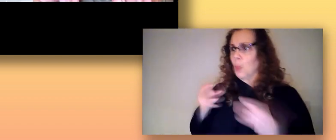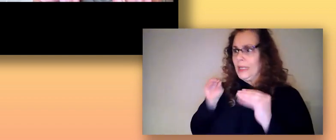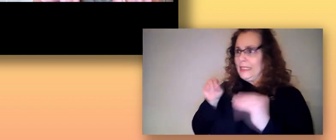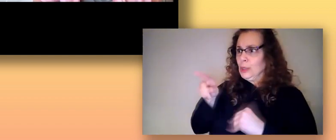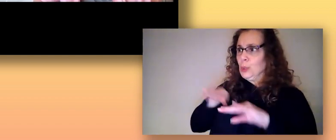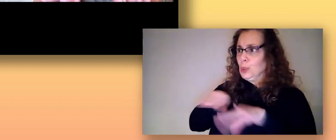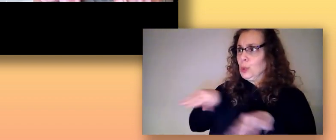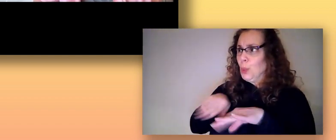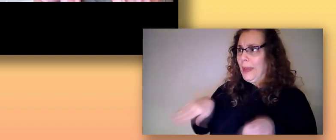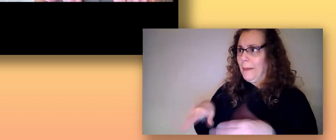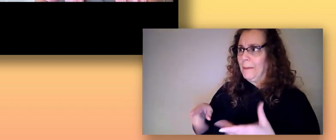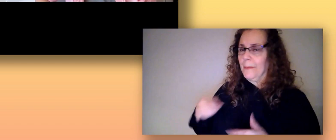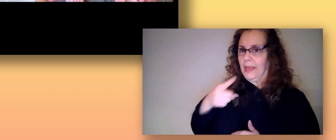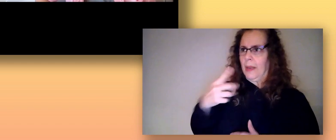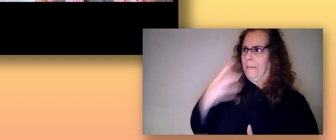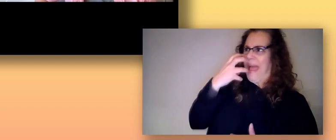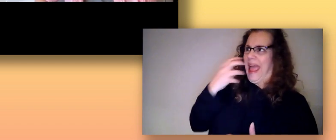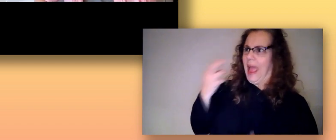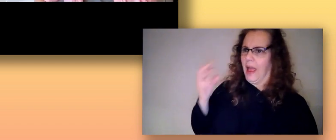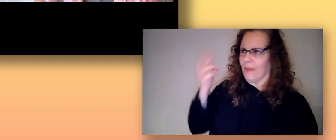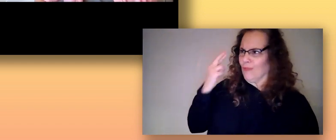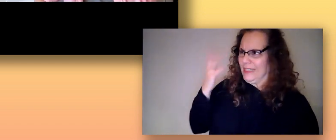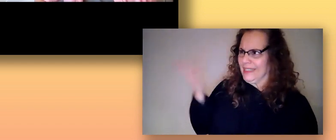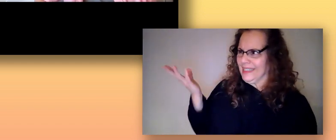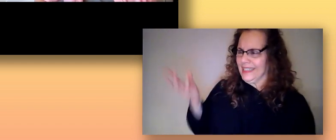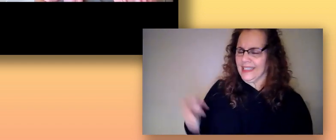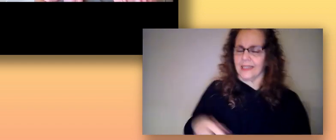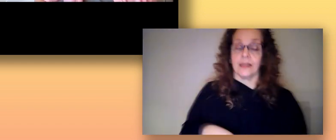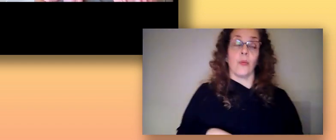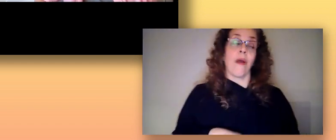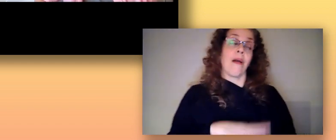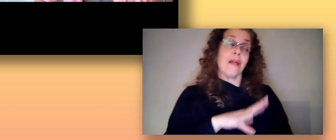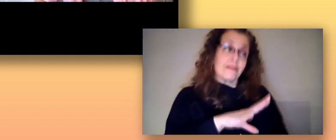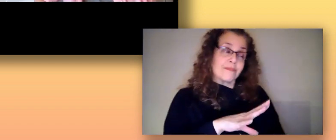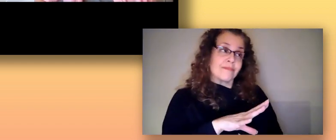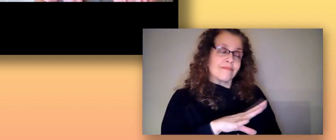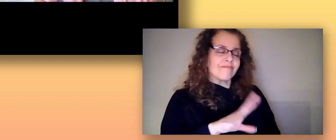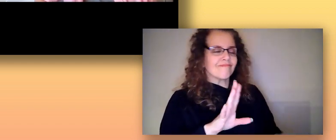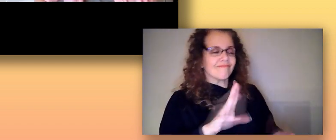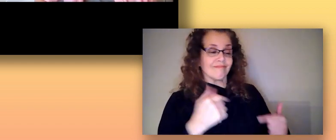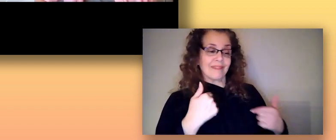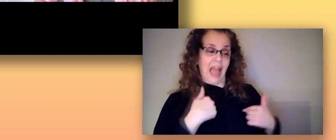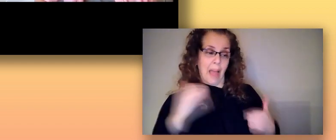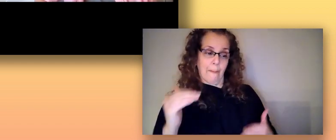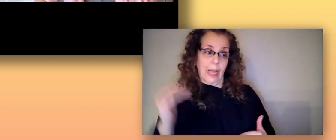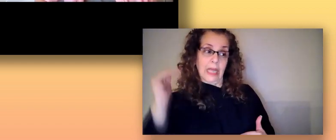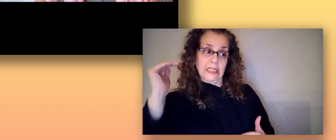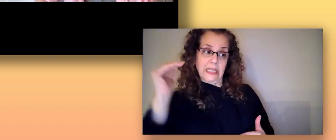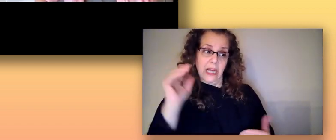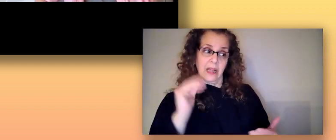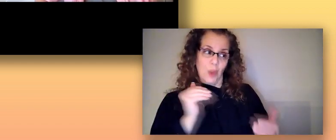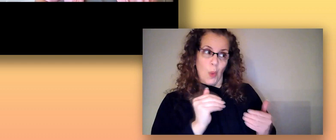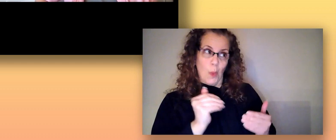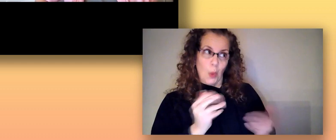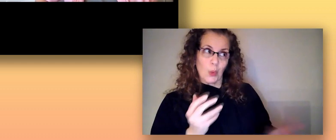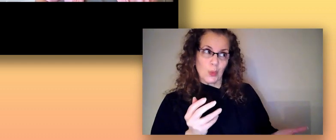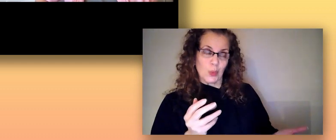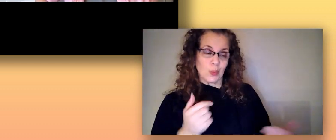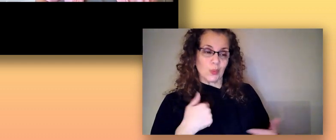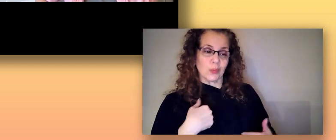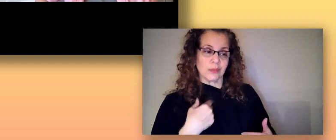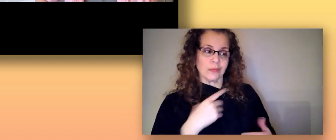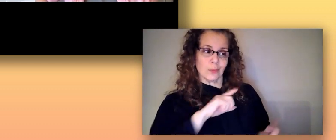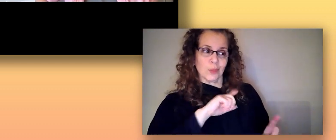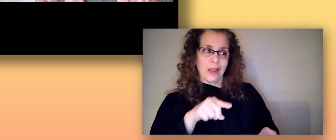swim, and he got all mad for no reason. Well, considering that I'm practically an adult, and we've been coming to Varadero